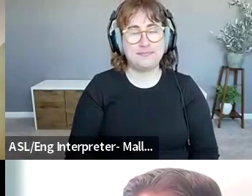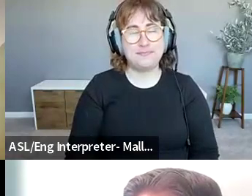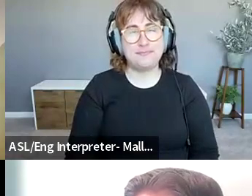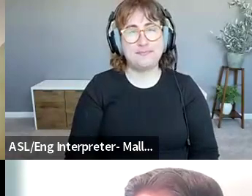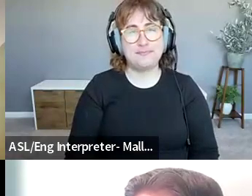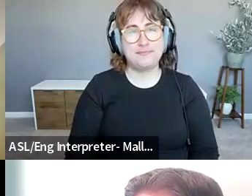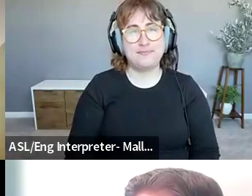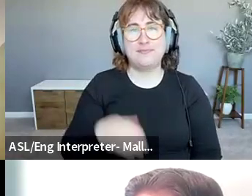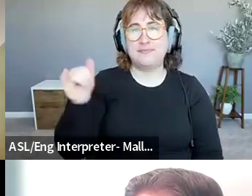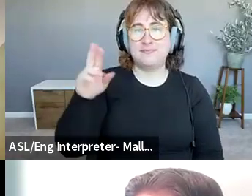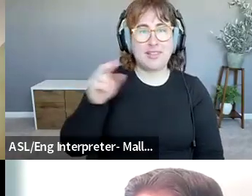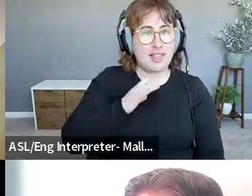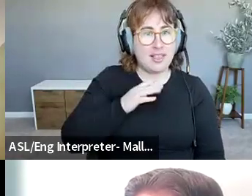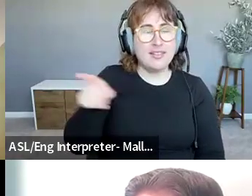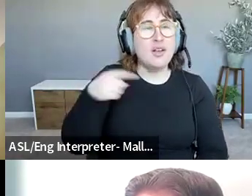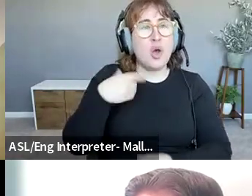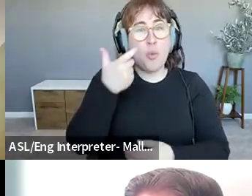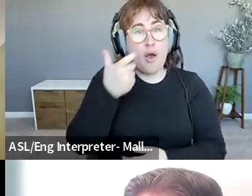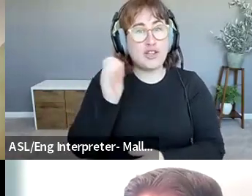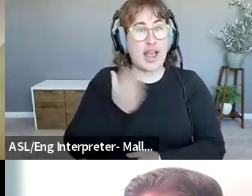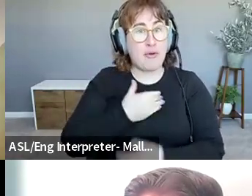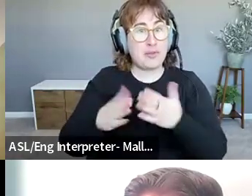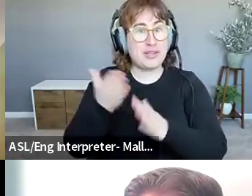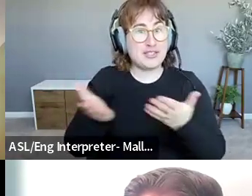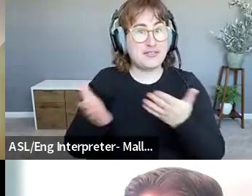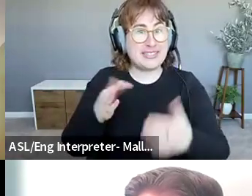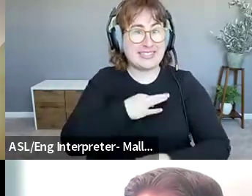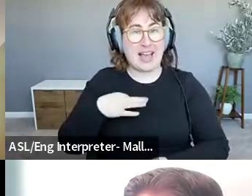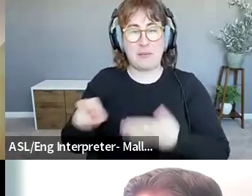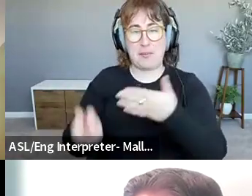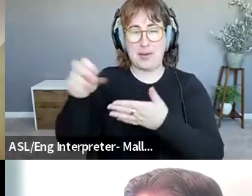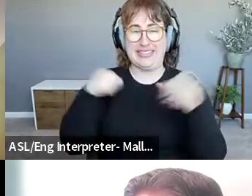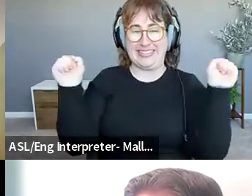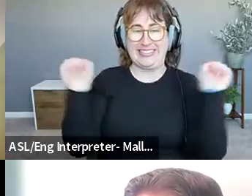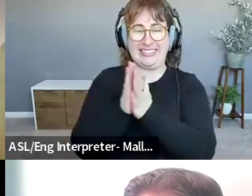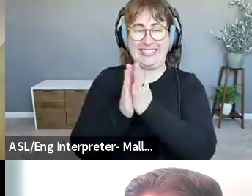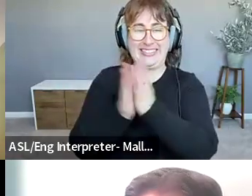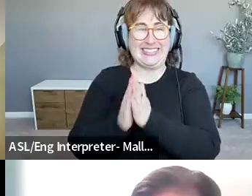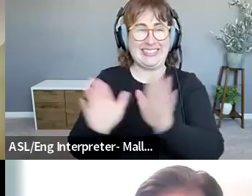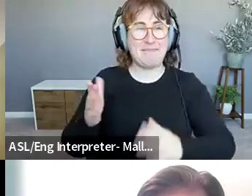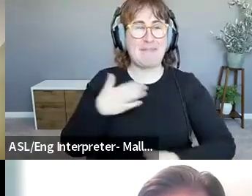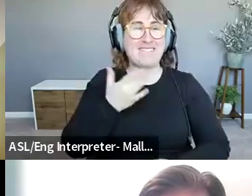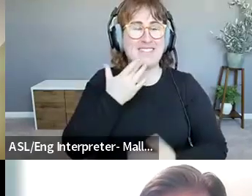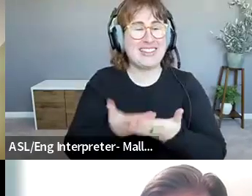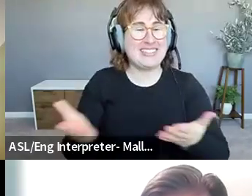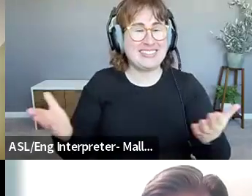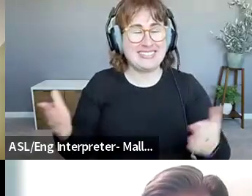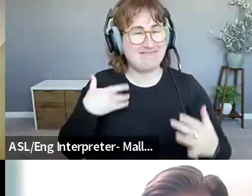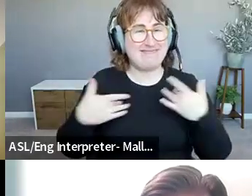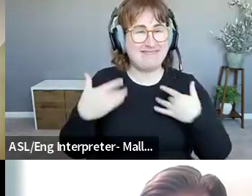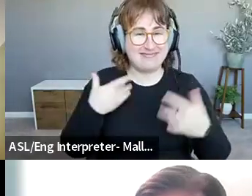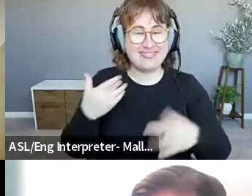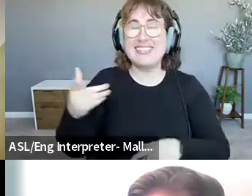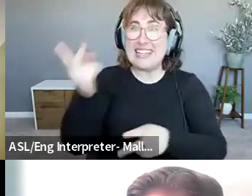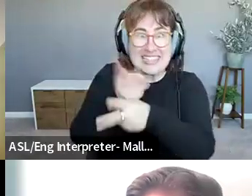Thank you. So watching one of our community services staff get promoted is like one of my absolute favorite things. And being able to keep